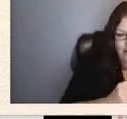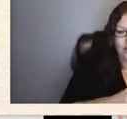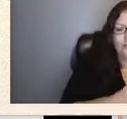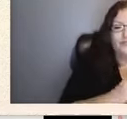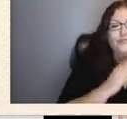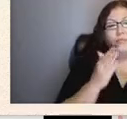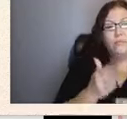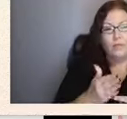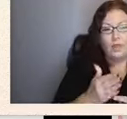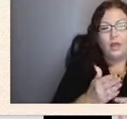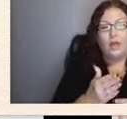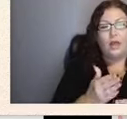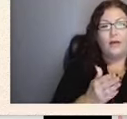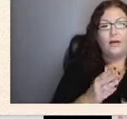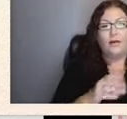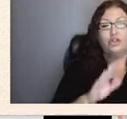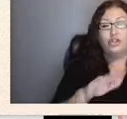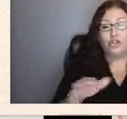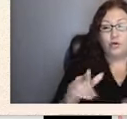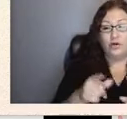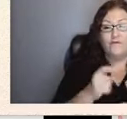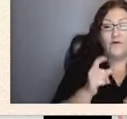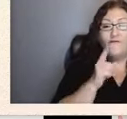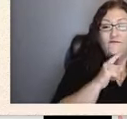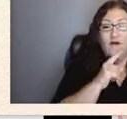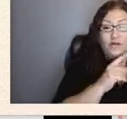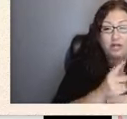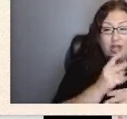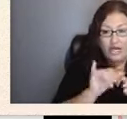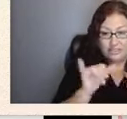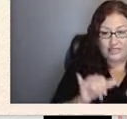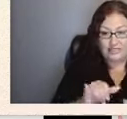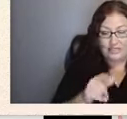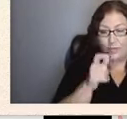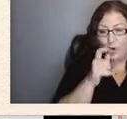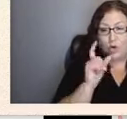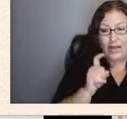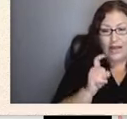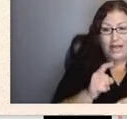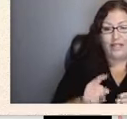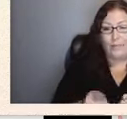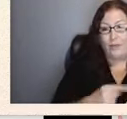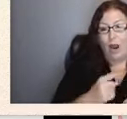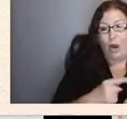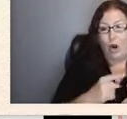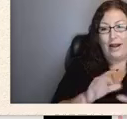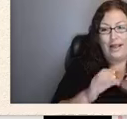are children from the foster care system who meet the priority category 2.